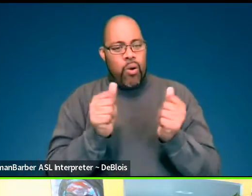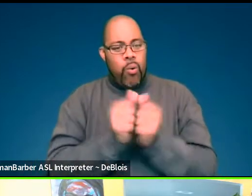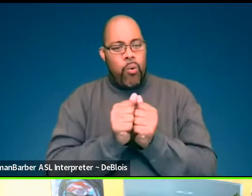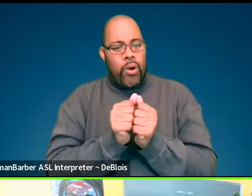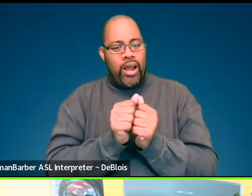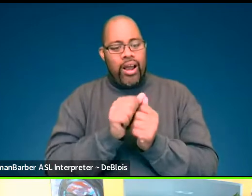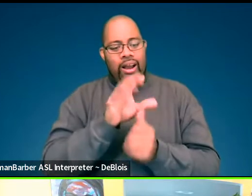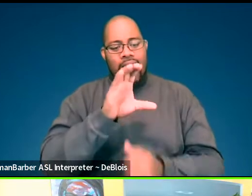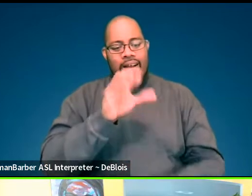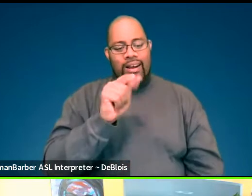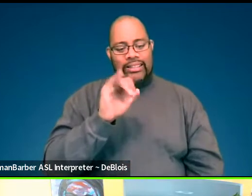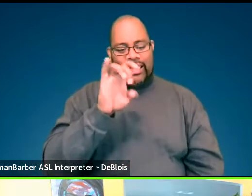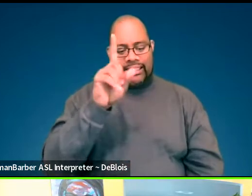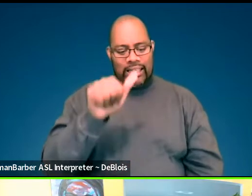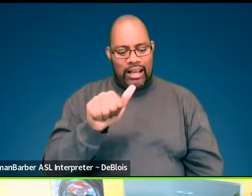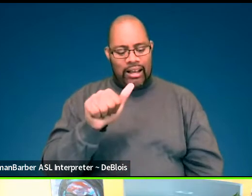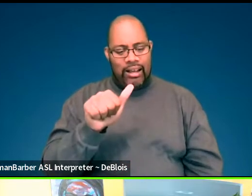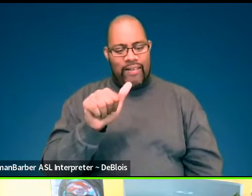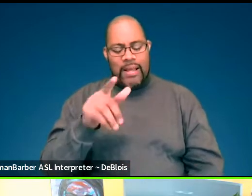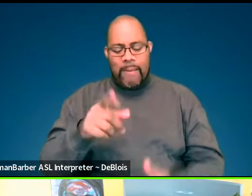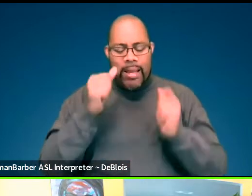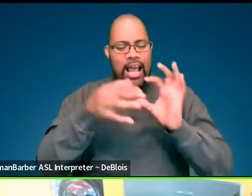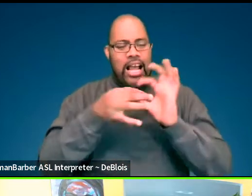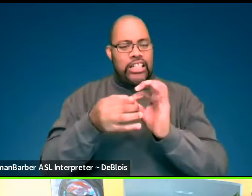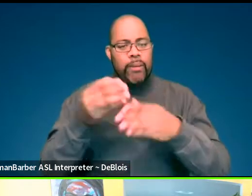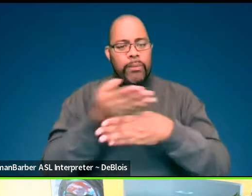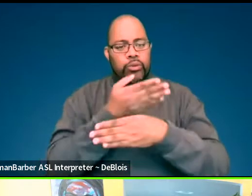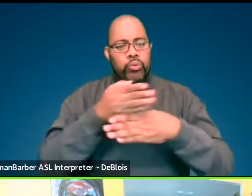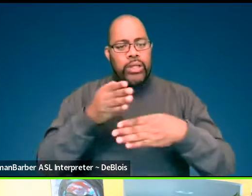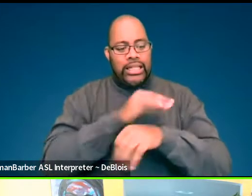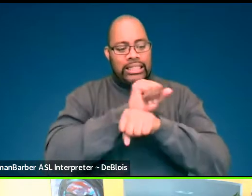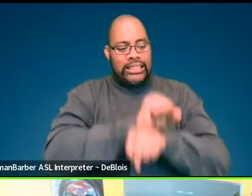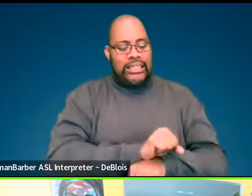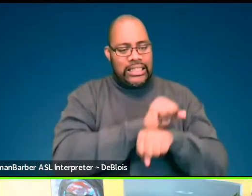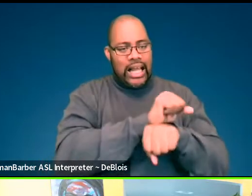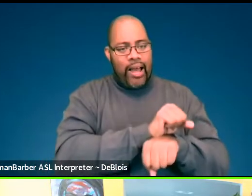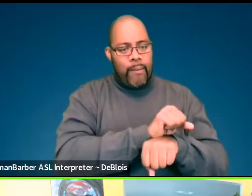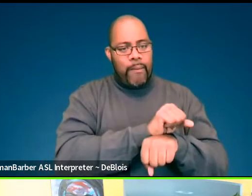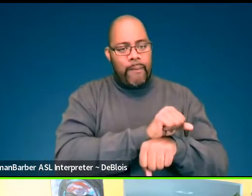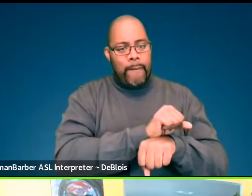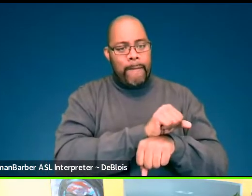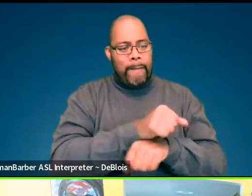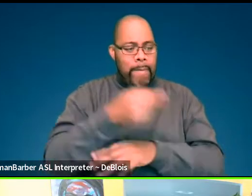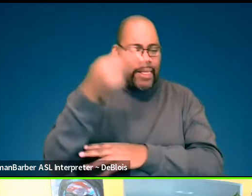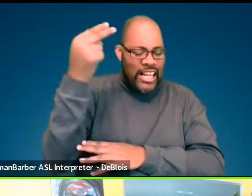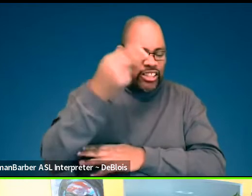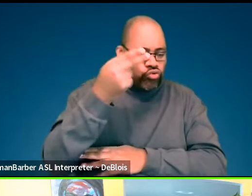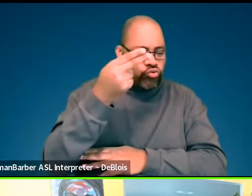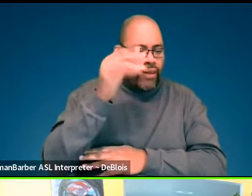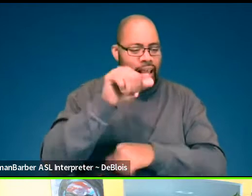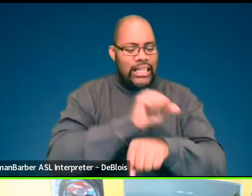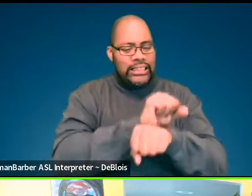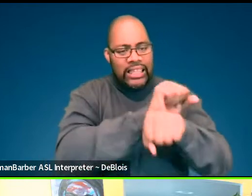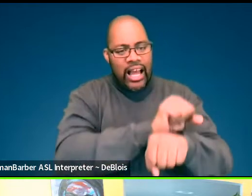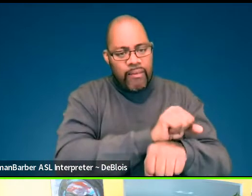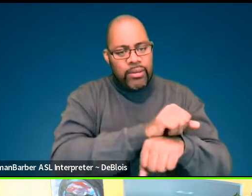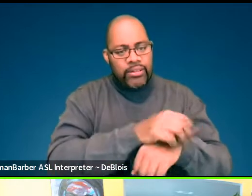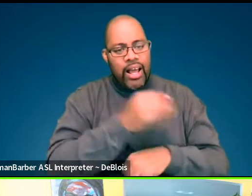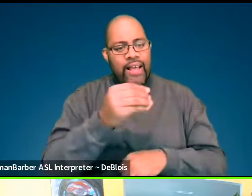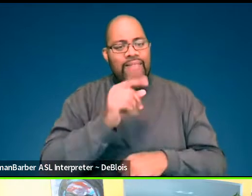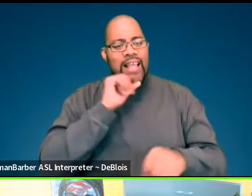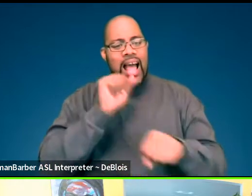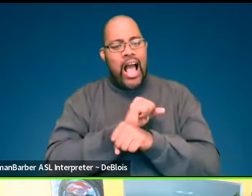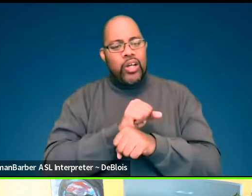Clotilda, the immediate connections between enslavement, the legacy of enslavement, and the